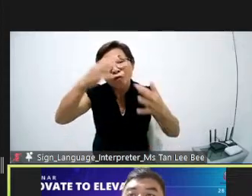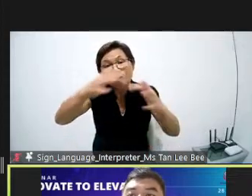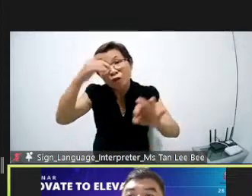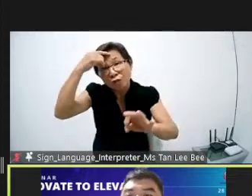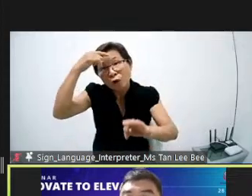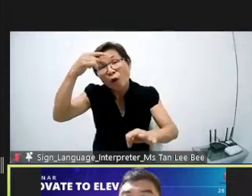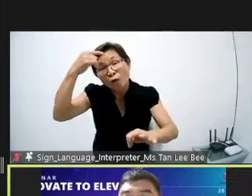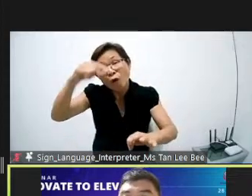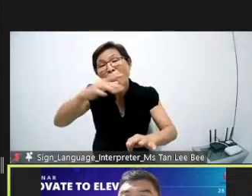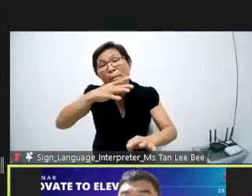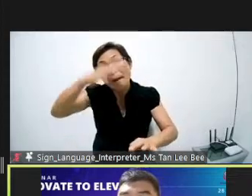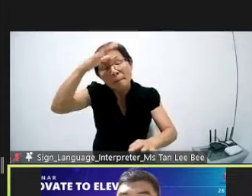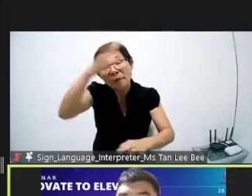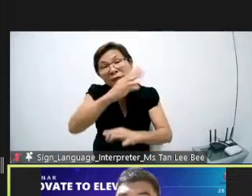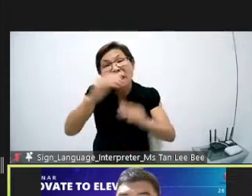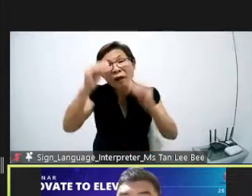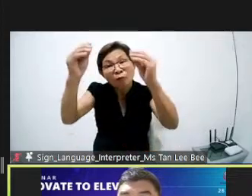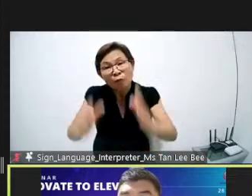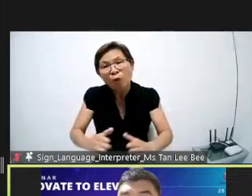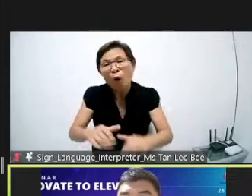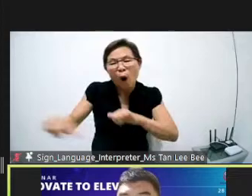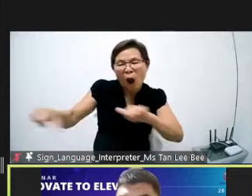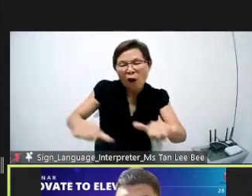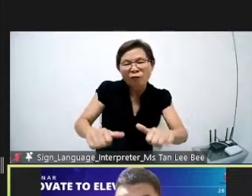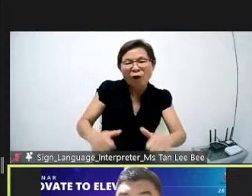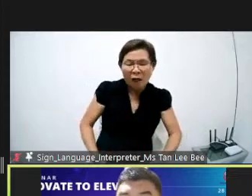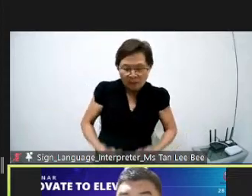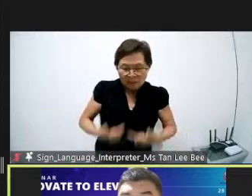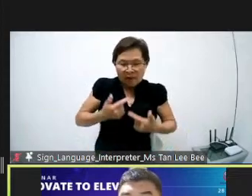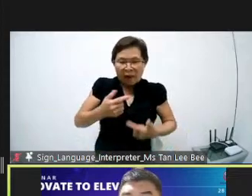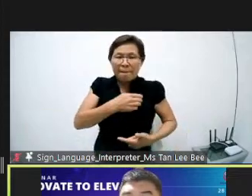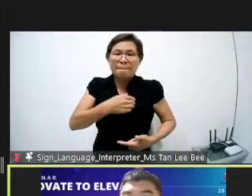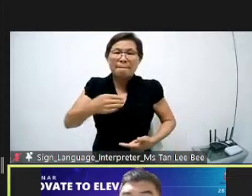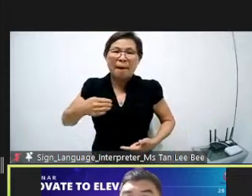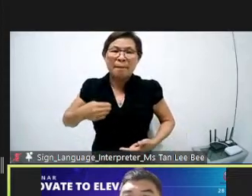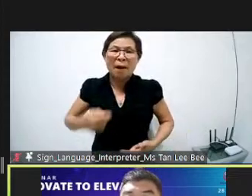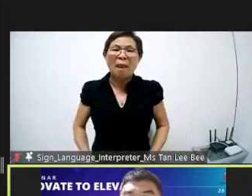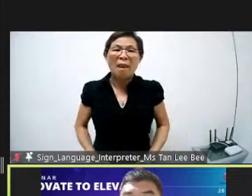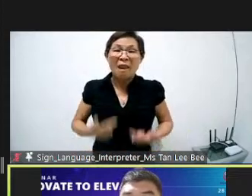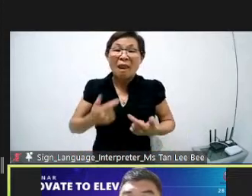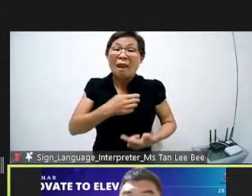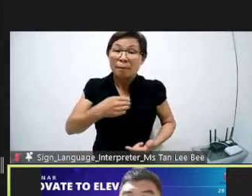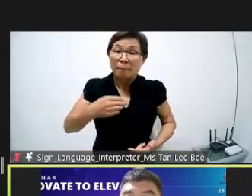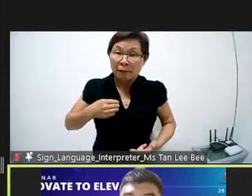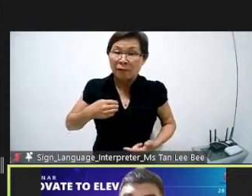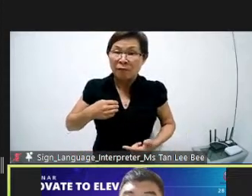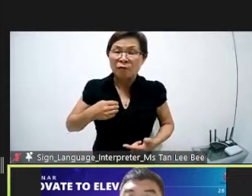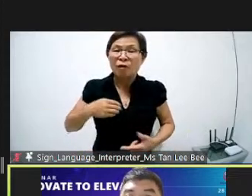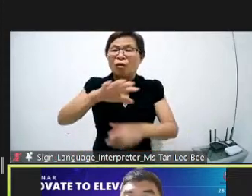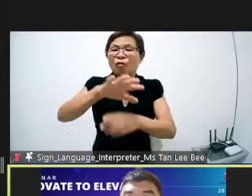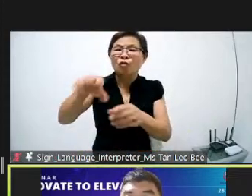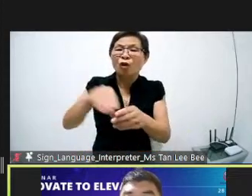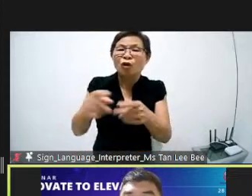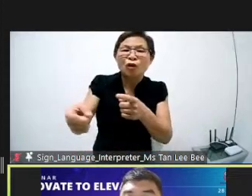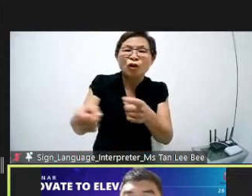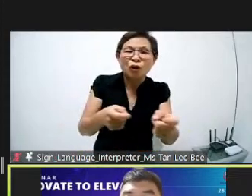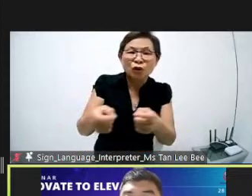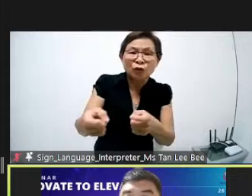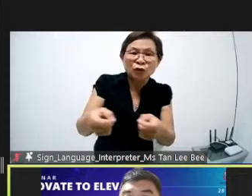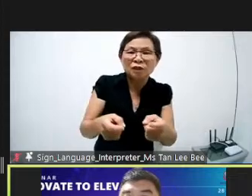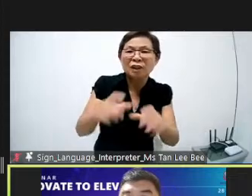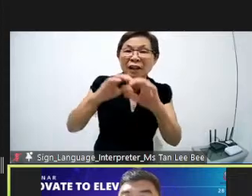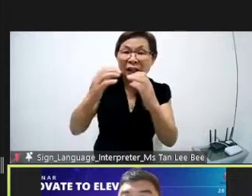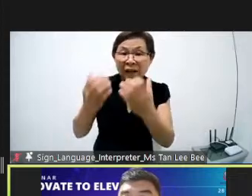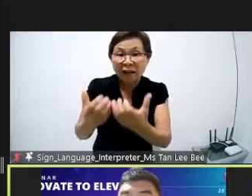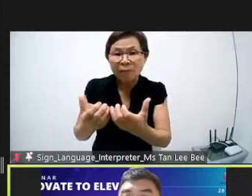educators who are active lifetime members of the enablers of Realistic Venue for Inclusive Nourishment Club, a professional support